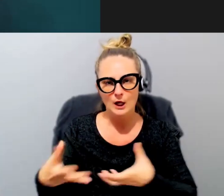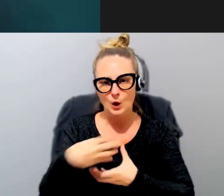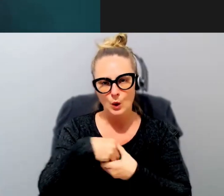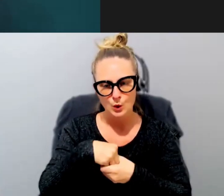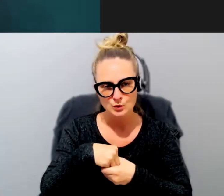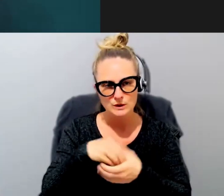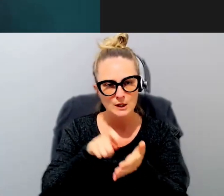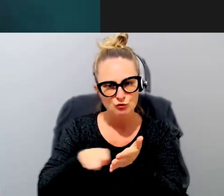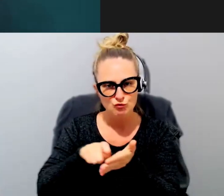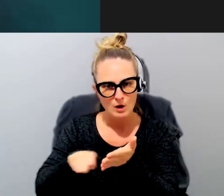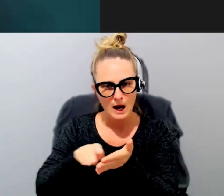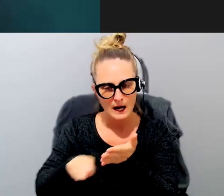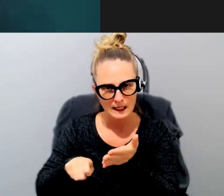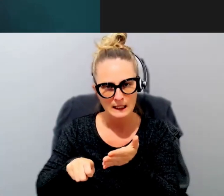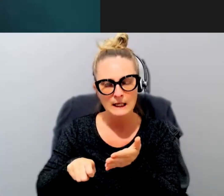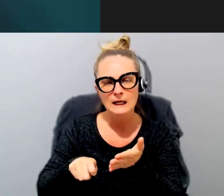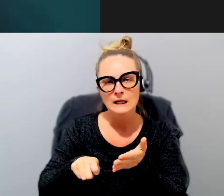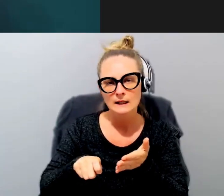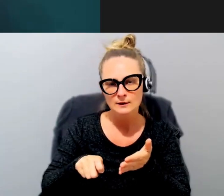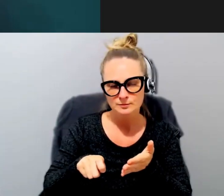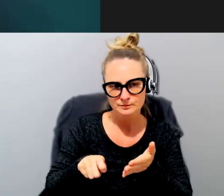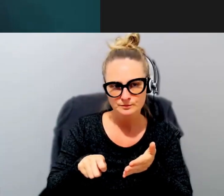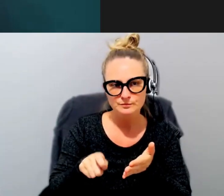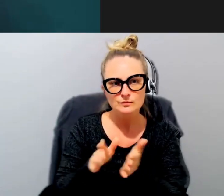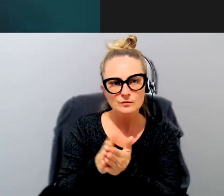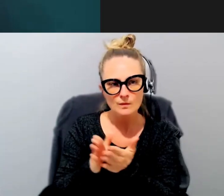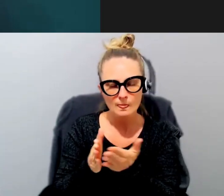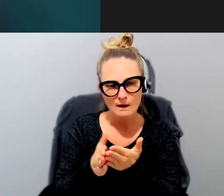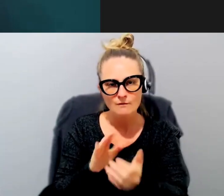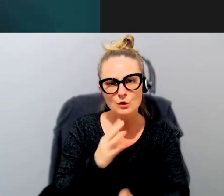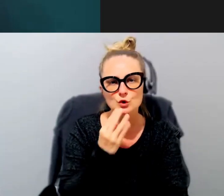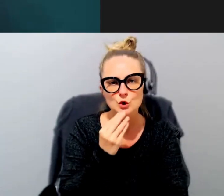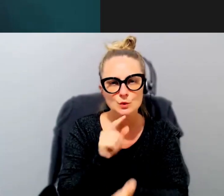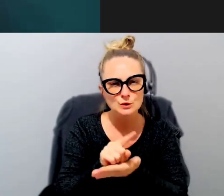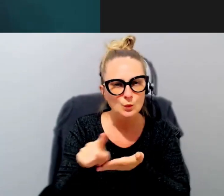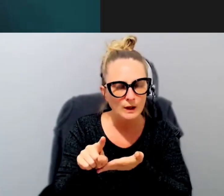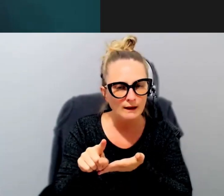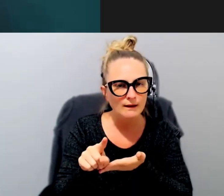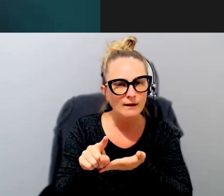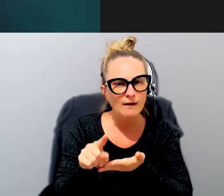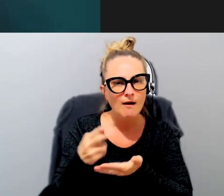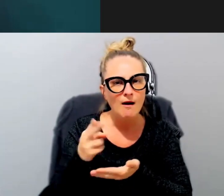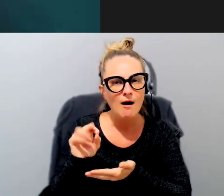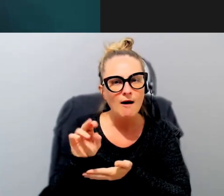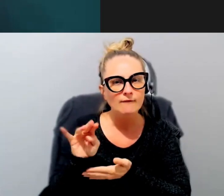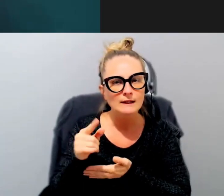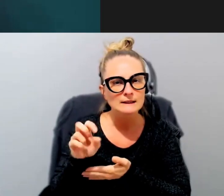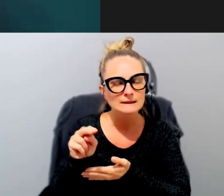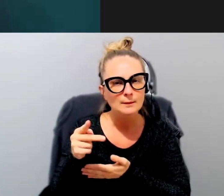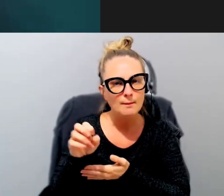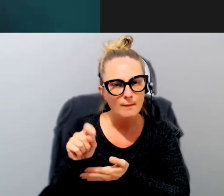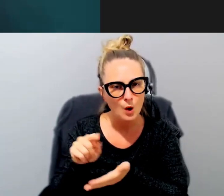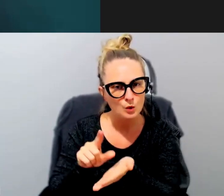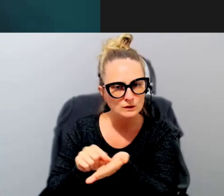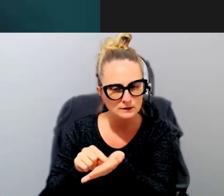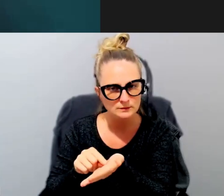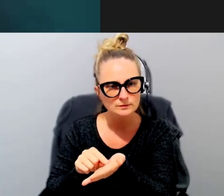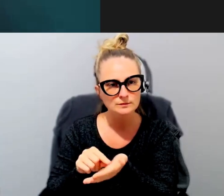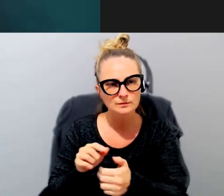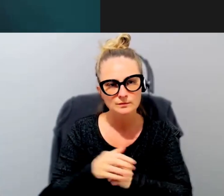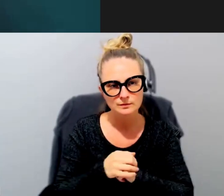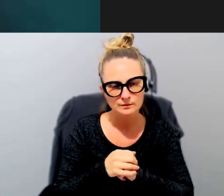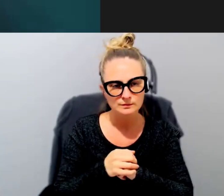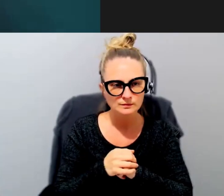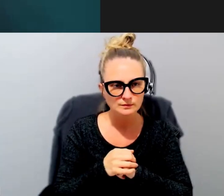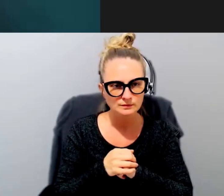in The Forward, Jewish Week, Huffington Post, and elsewhere. He is the white Ashkenazi half of a Jupanese,